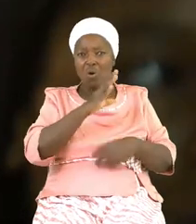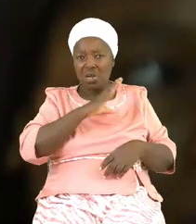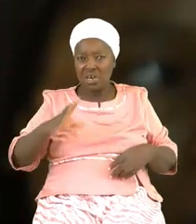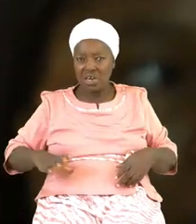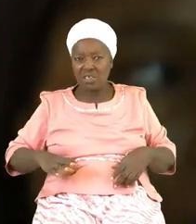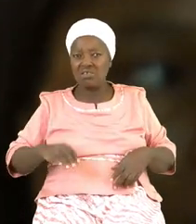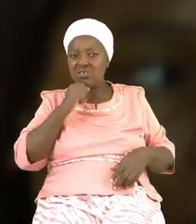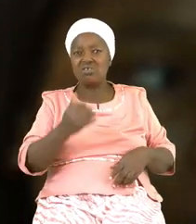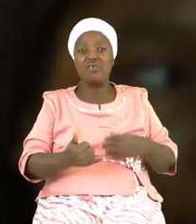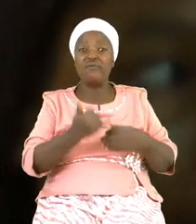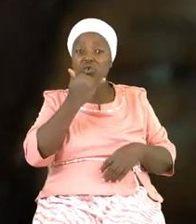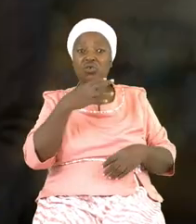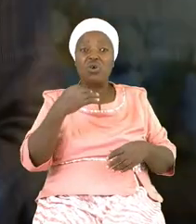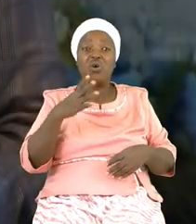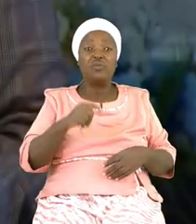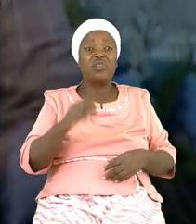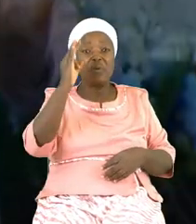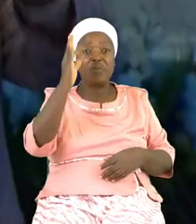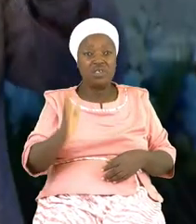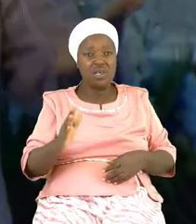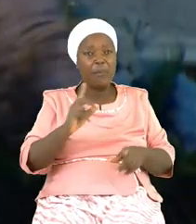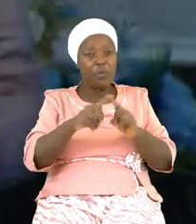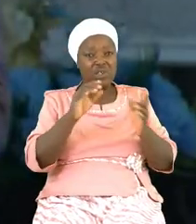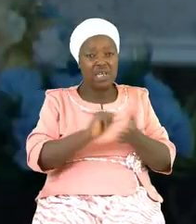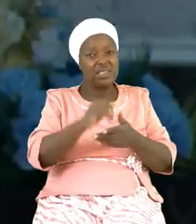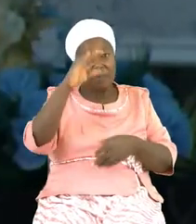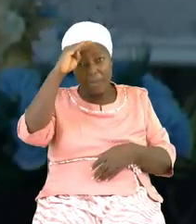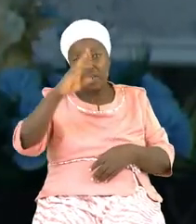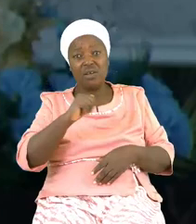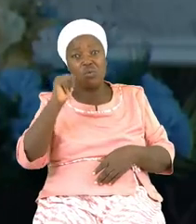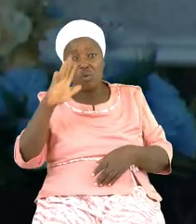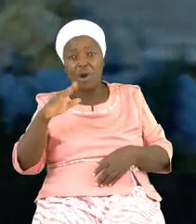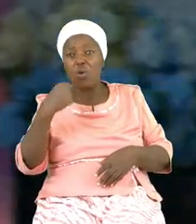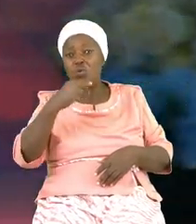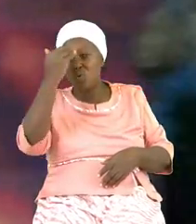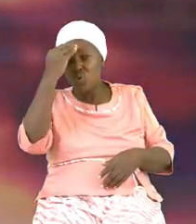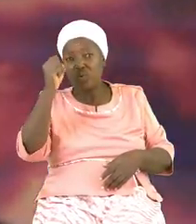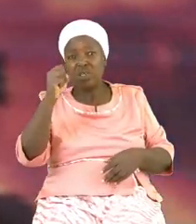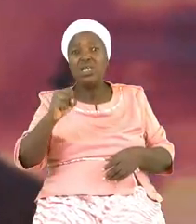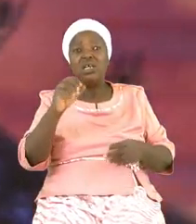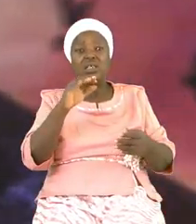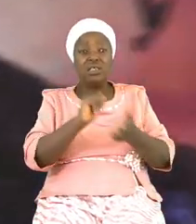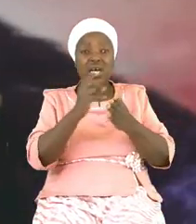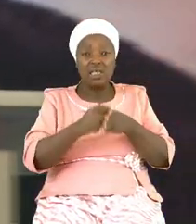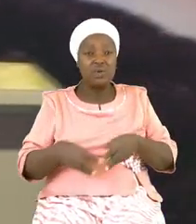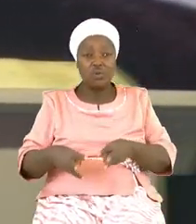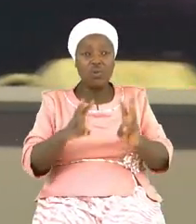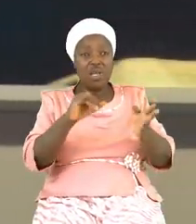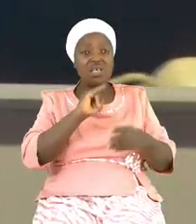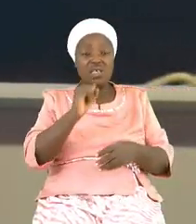the preacher, it's the fault of a man, a woman, who knows that the way is open